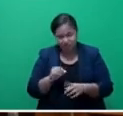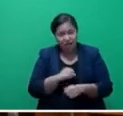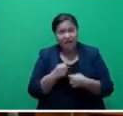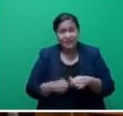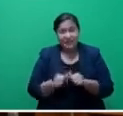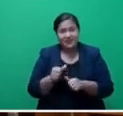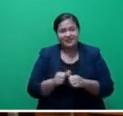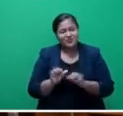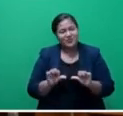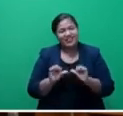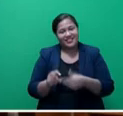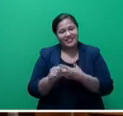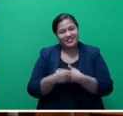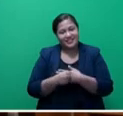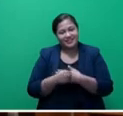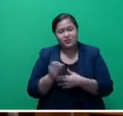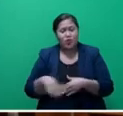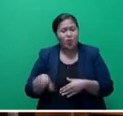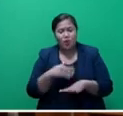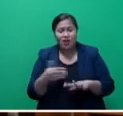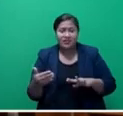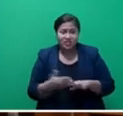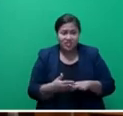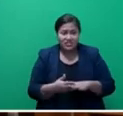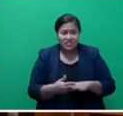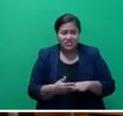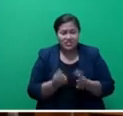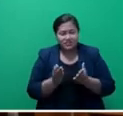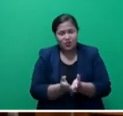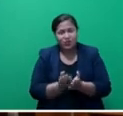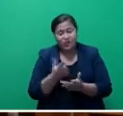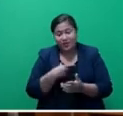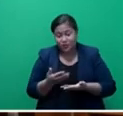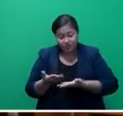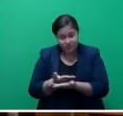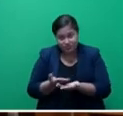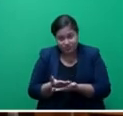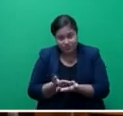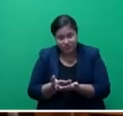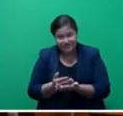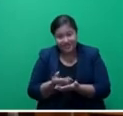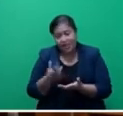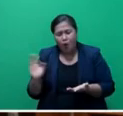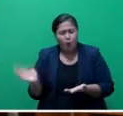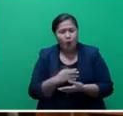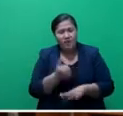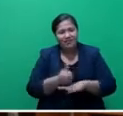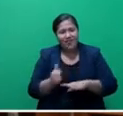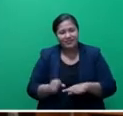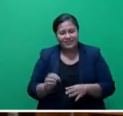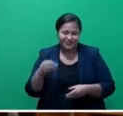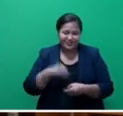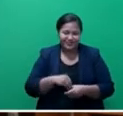of safety at every single port and jetty. And the collaboration that exists, it's a whole of government approach when we look at these jetties and